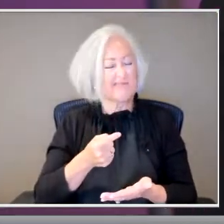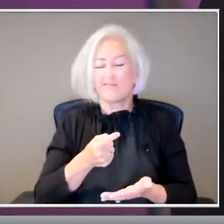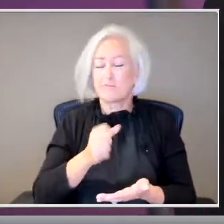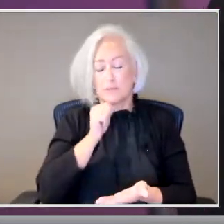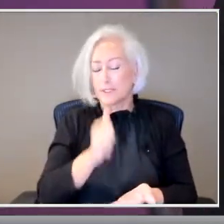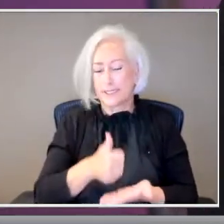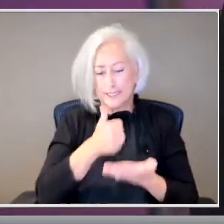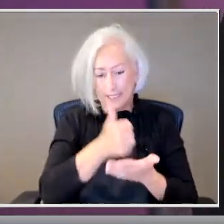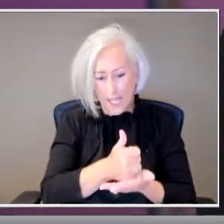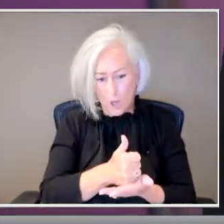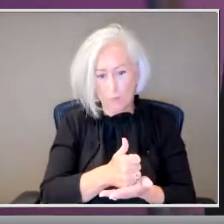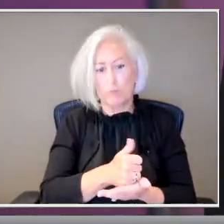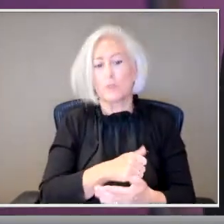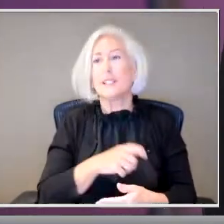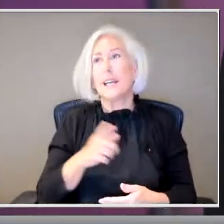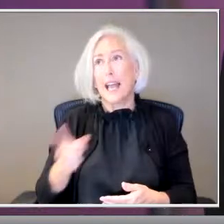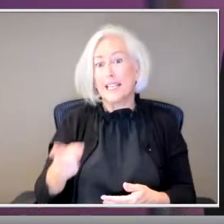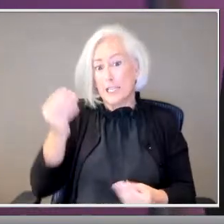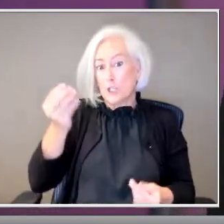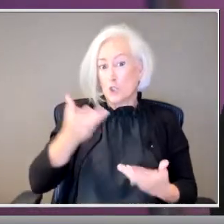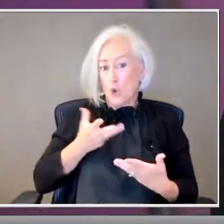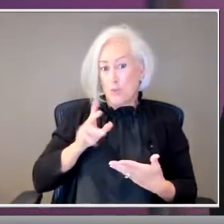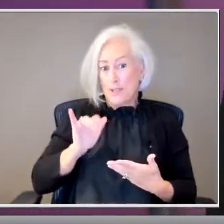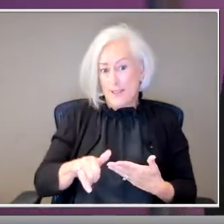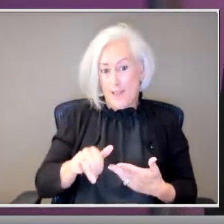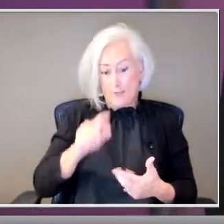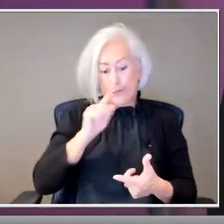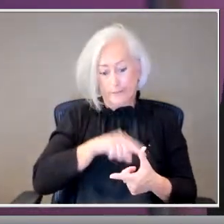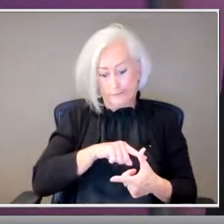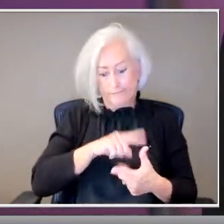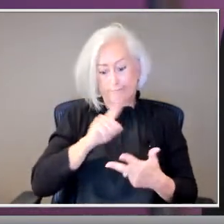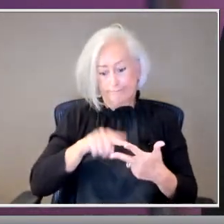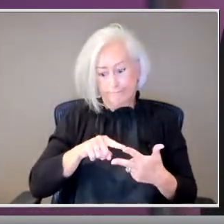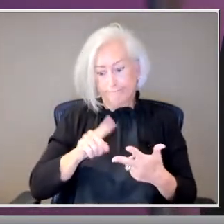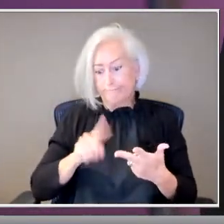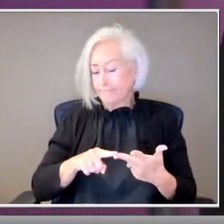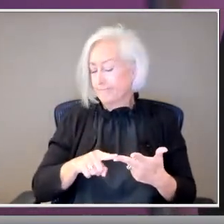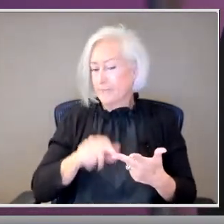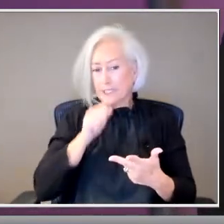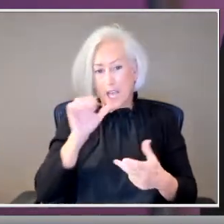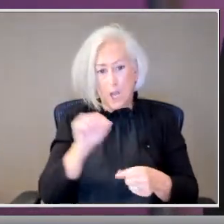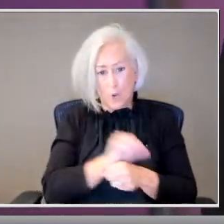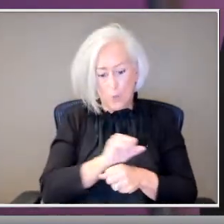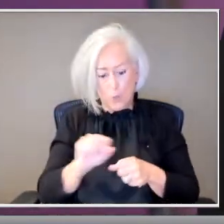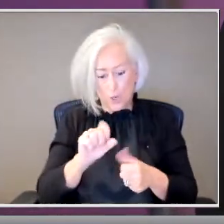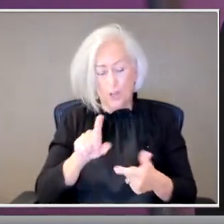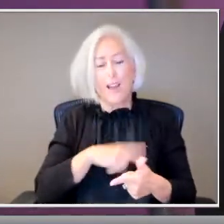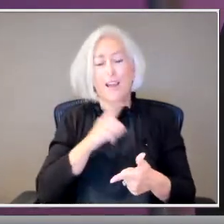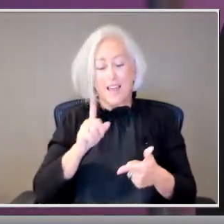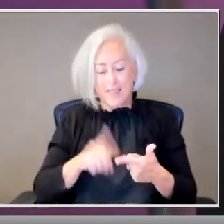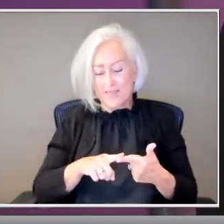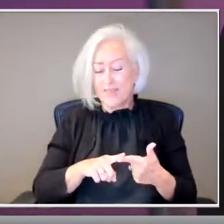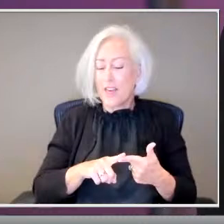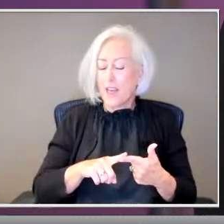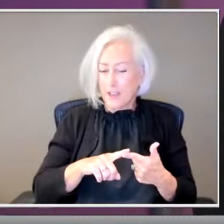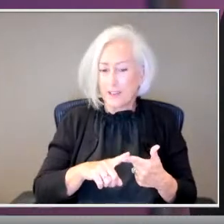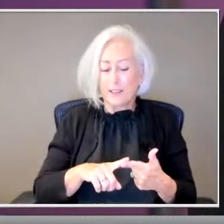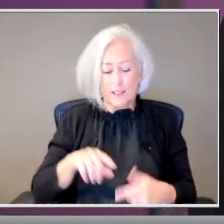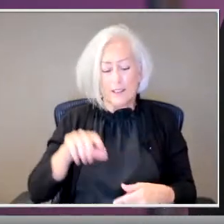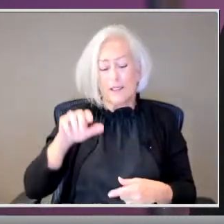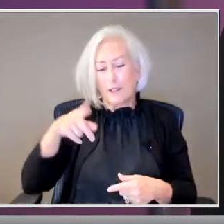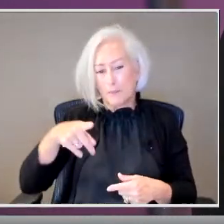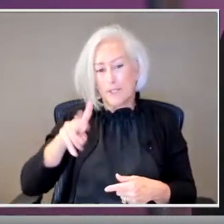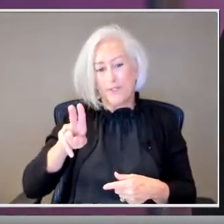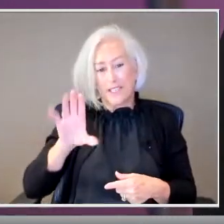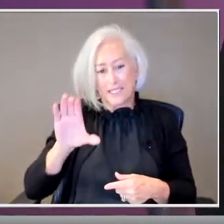he had prepared me for that. And then there was just a point where they got worse. And they got worse to the point where I was like, we need to do